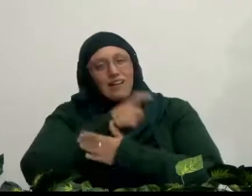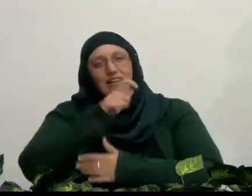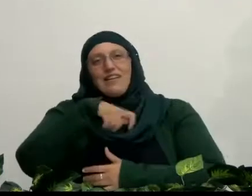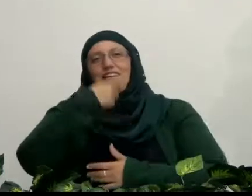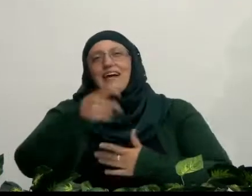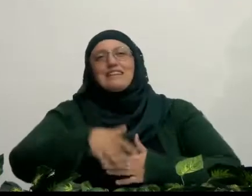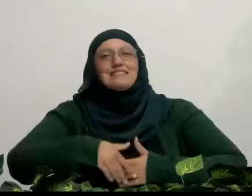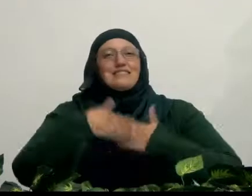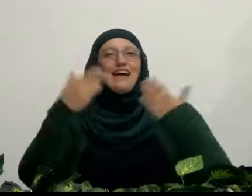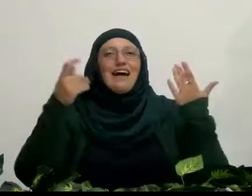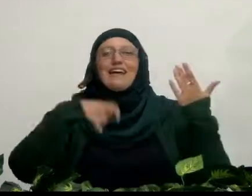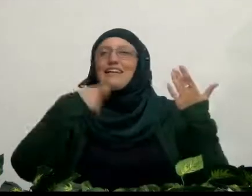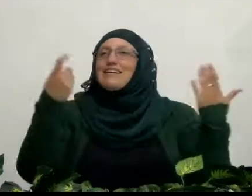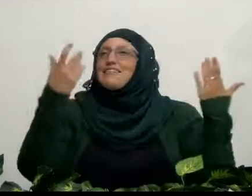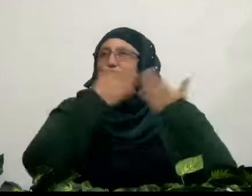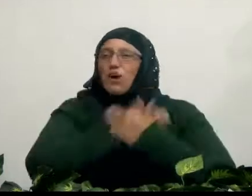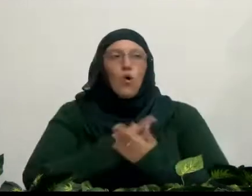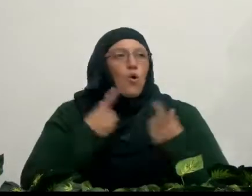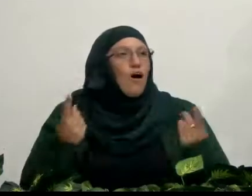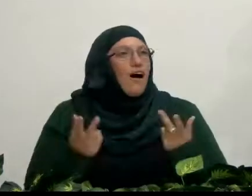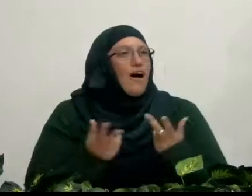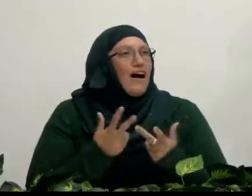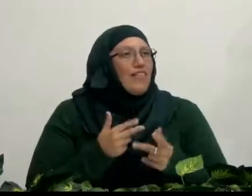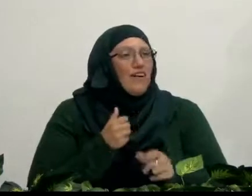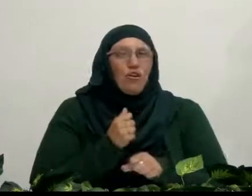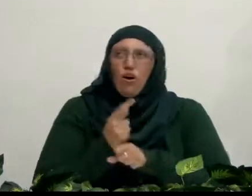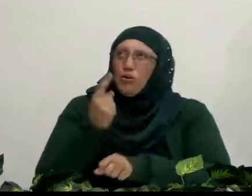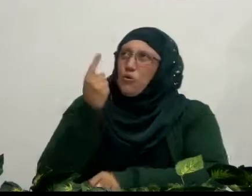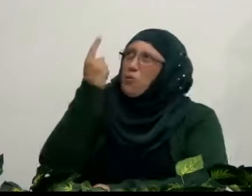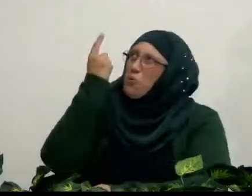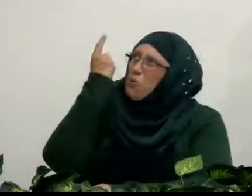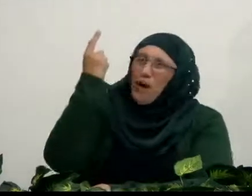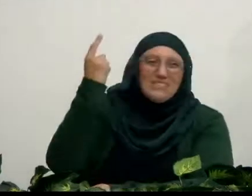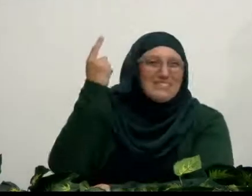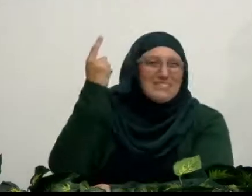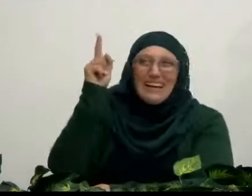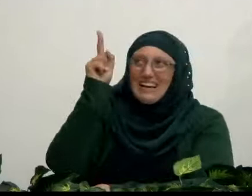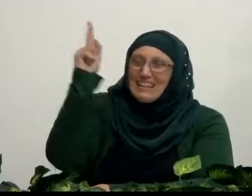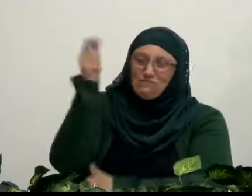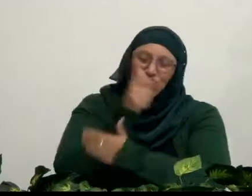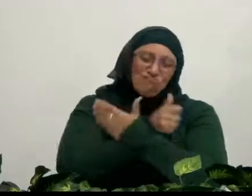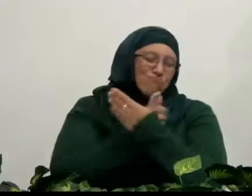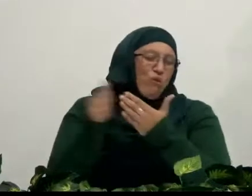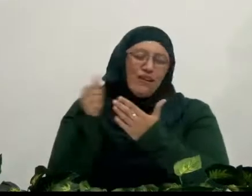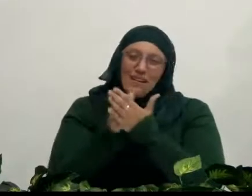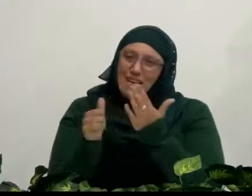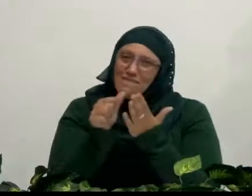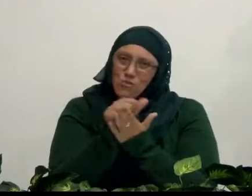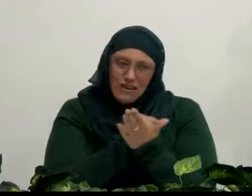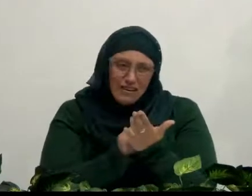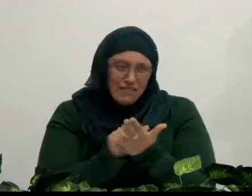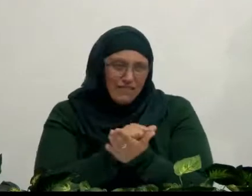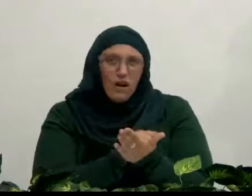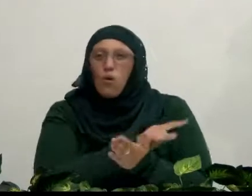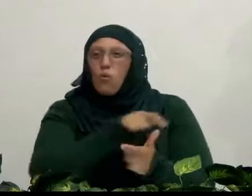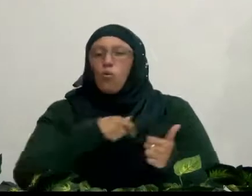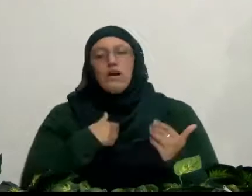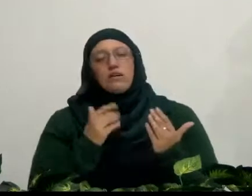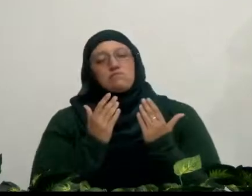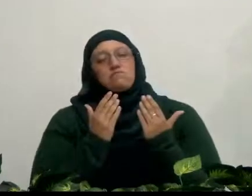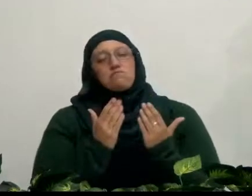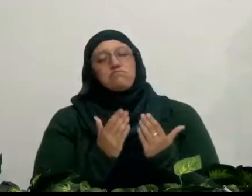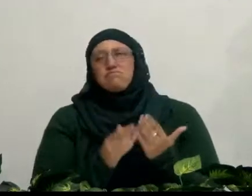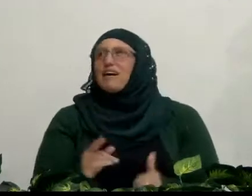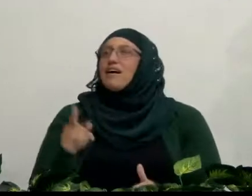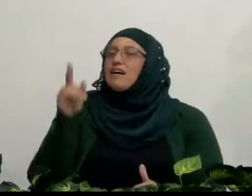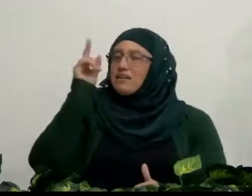is no deity but he, the sublime, the oft forgiving. He responds to the supplication. He gives generously.